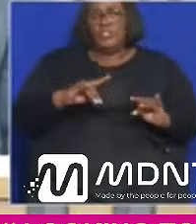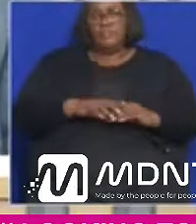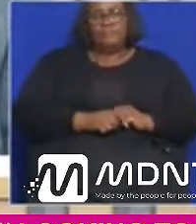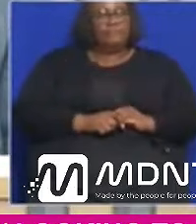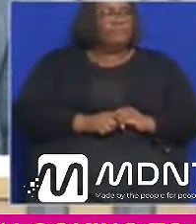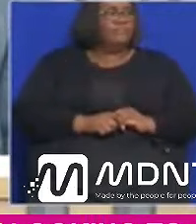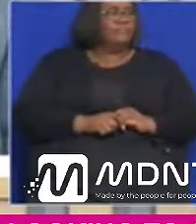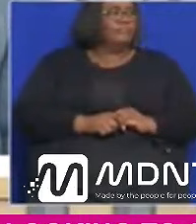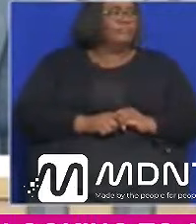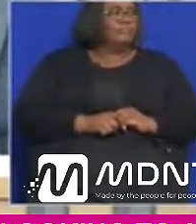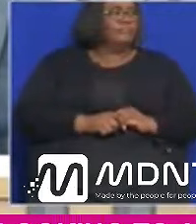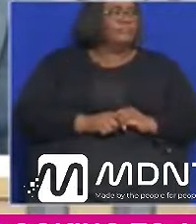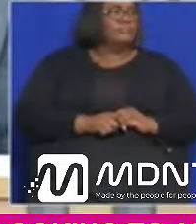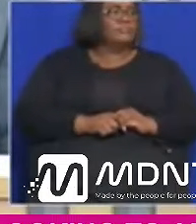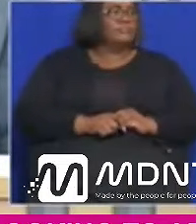So,